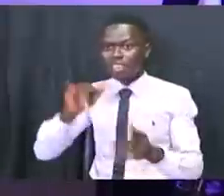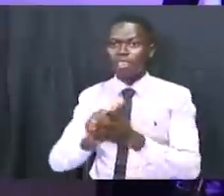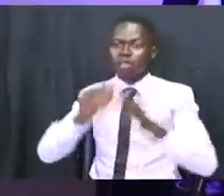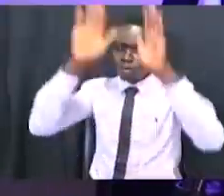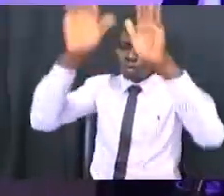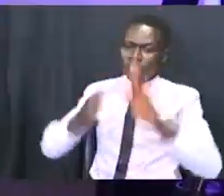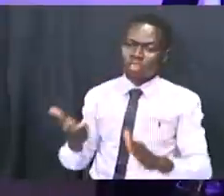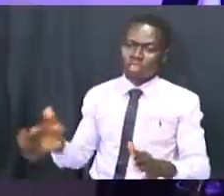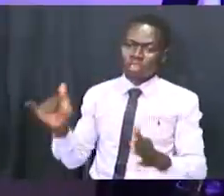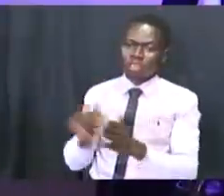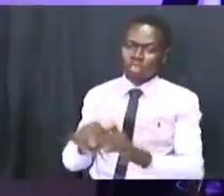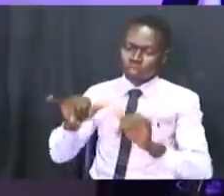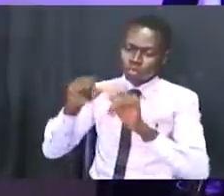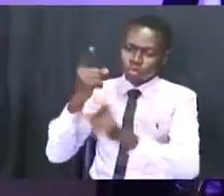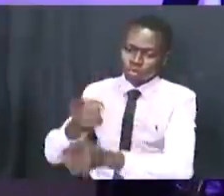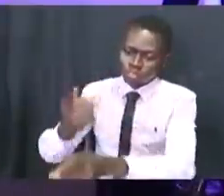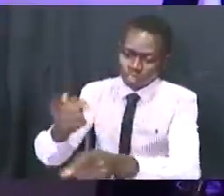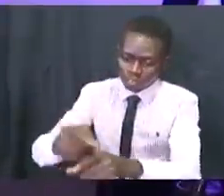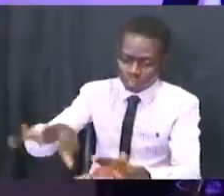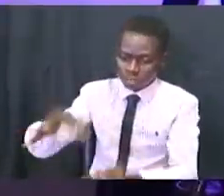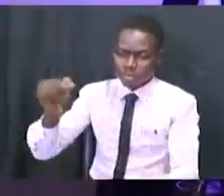consistent spiritual life of Daniel.